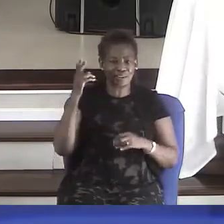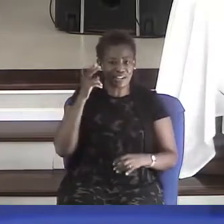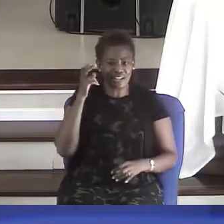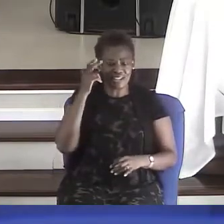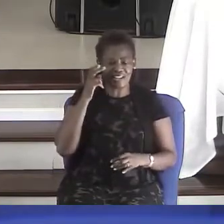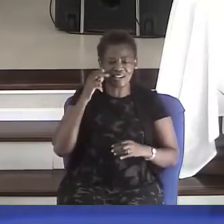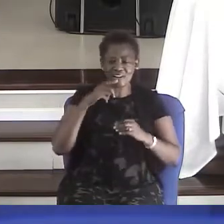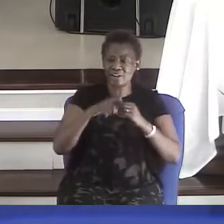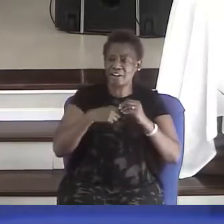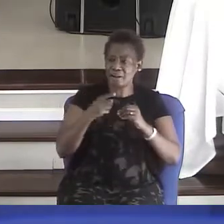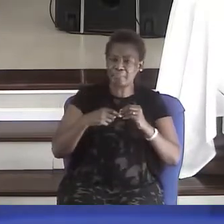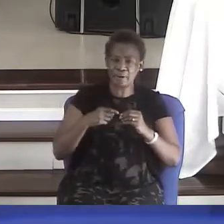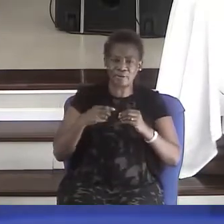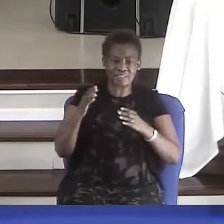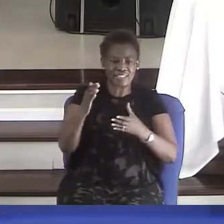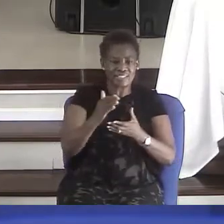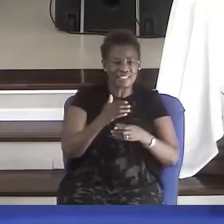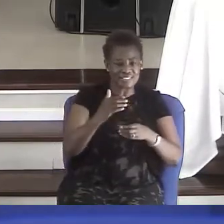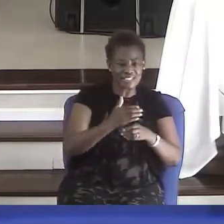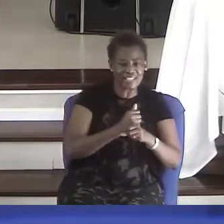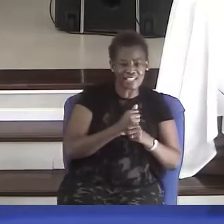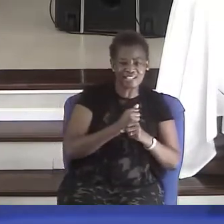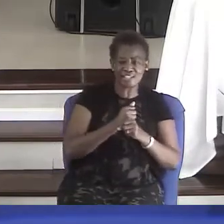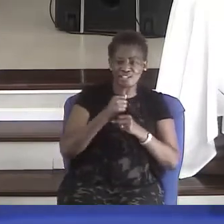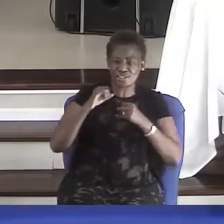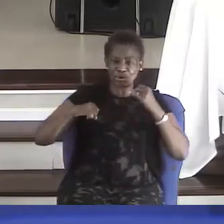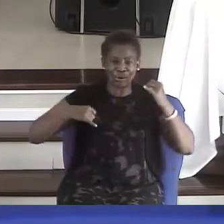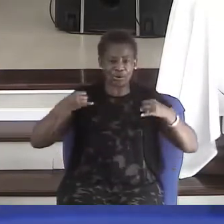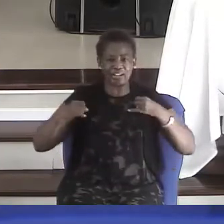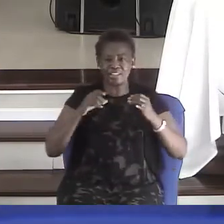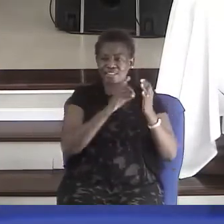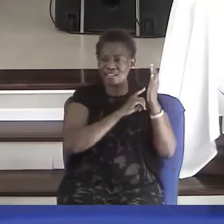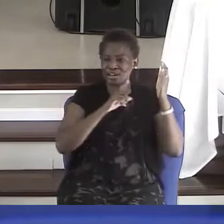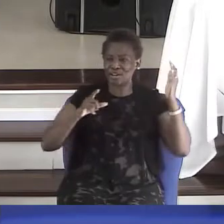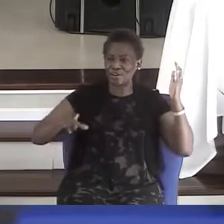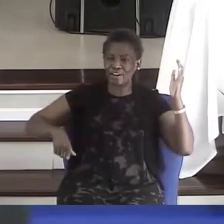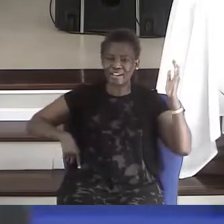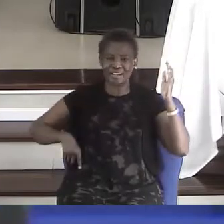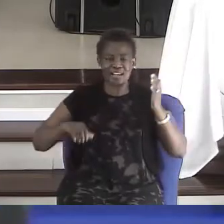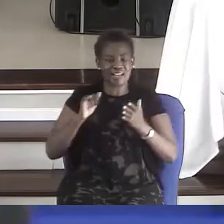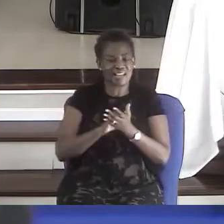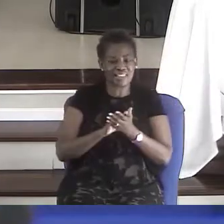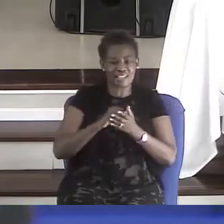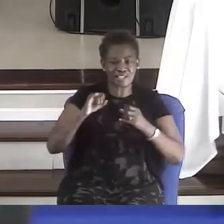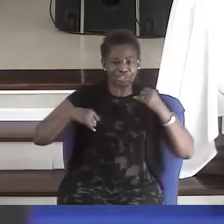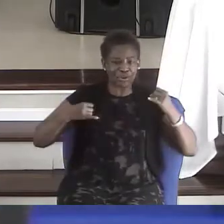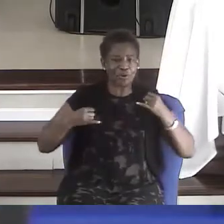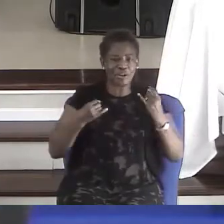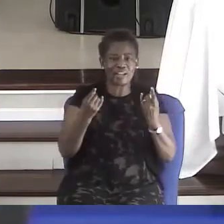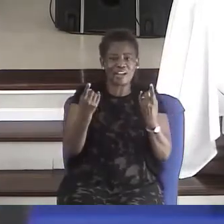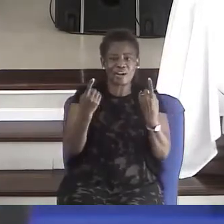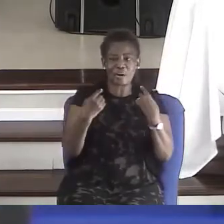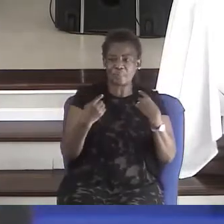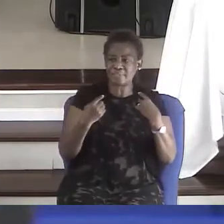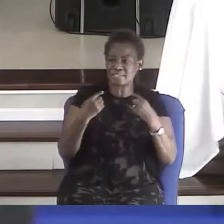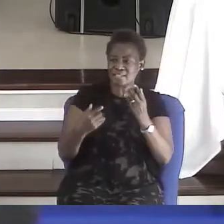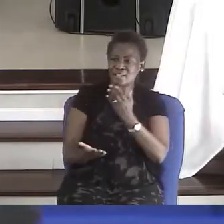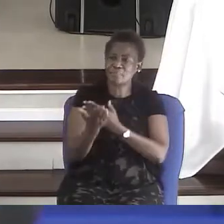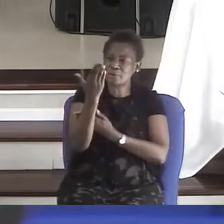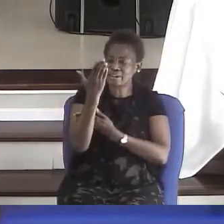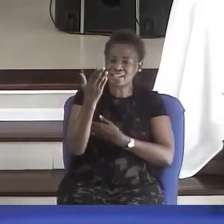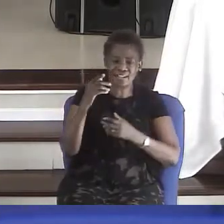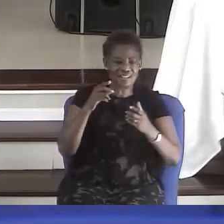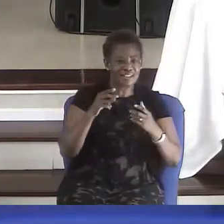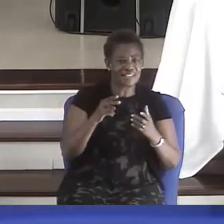Lord. And that joy comes in the morning. My brothers and sisters, the second thing you want to find in that verse